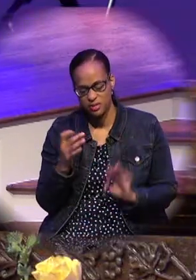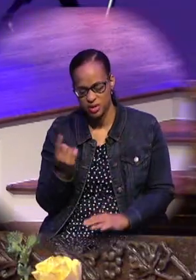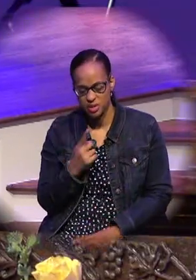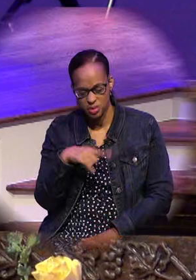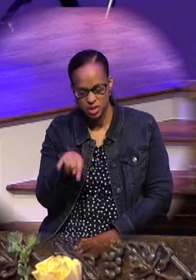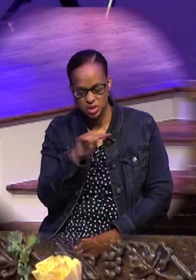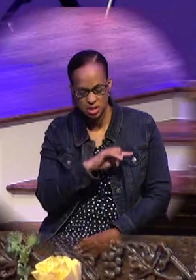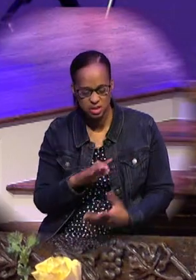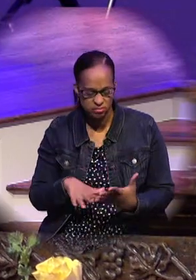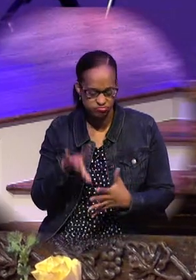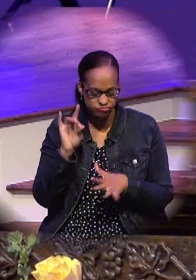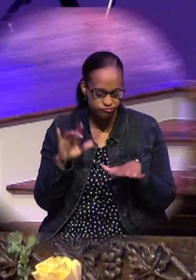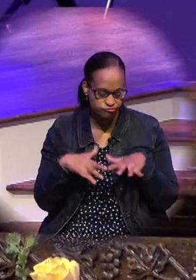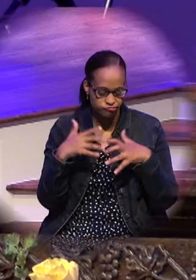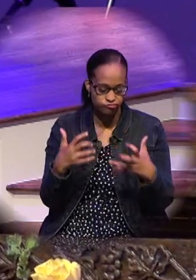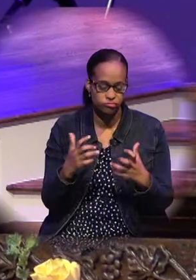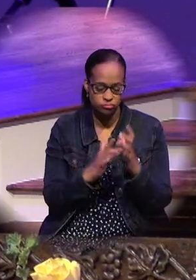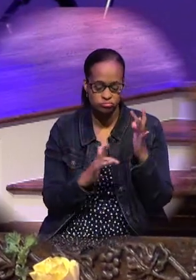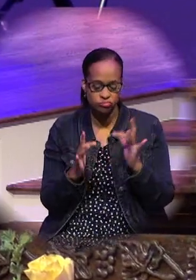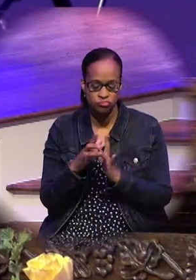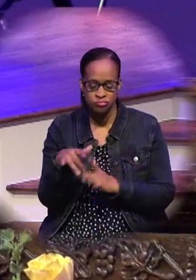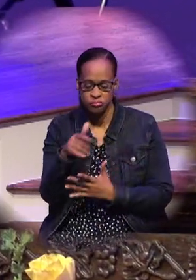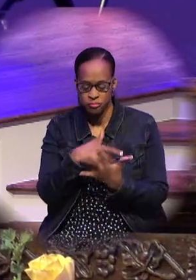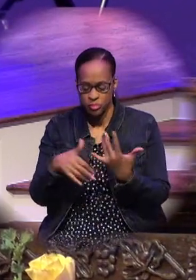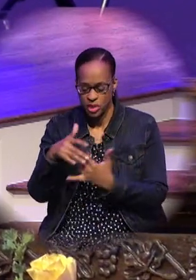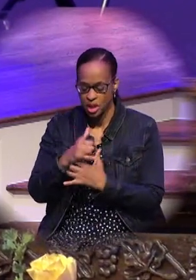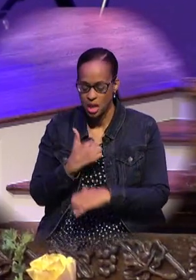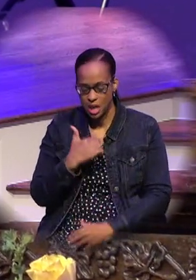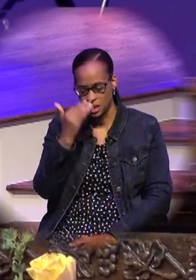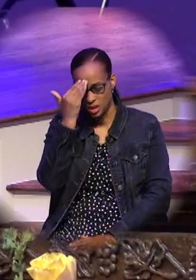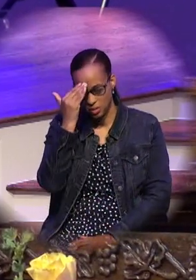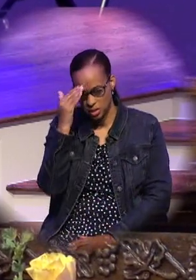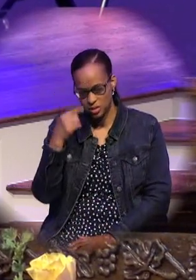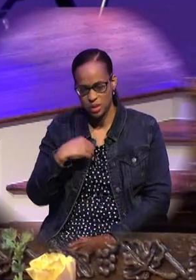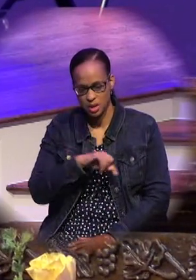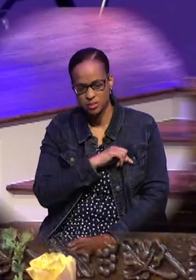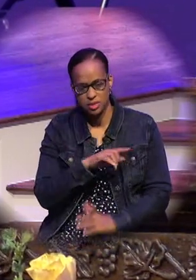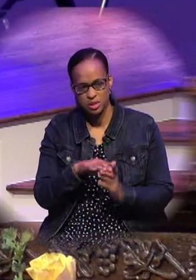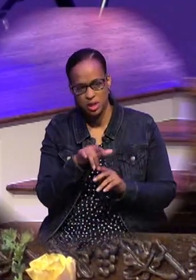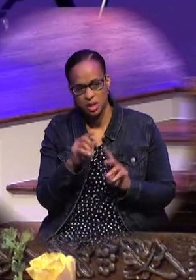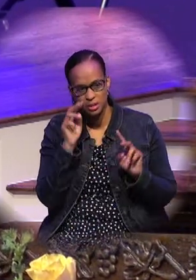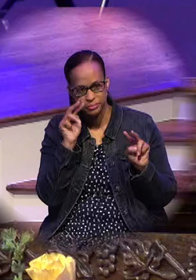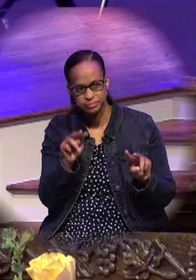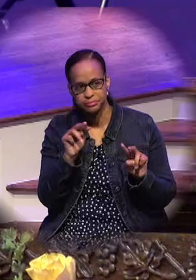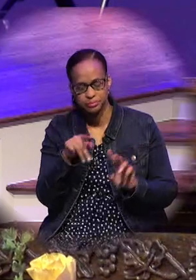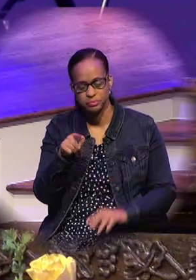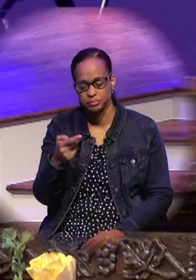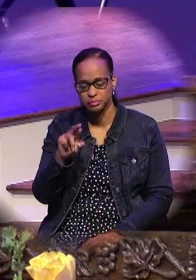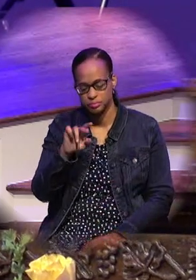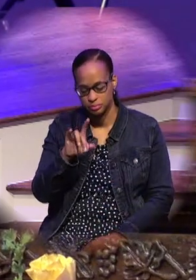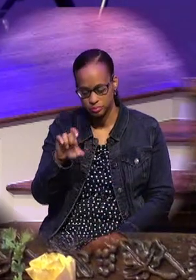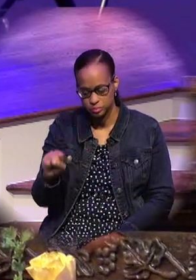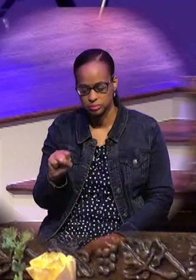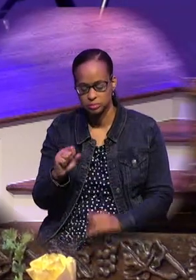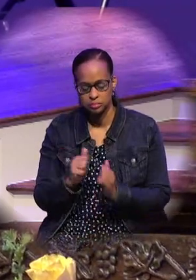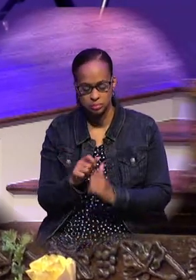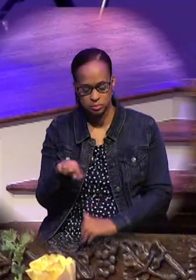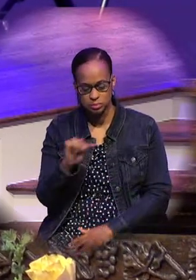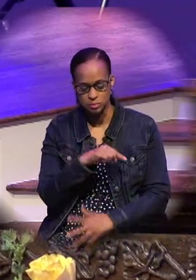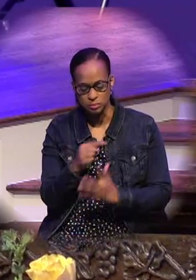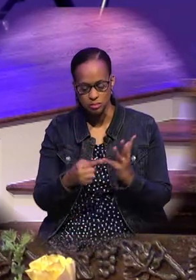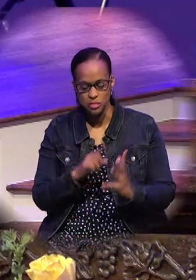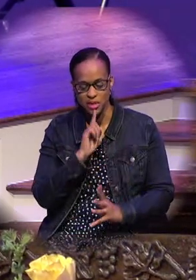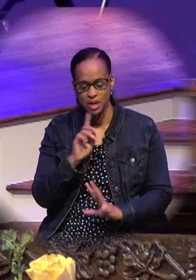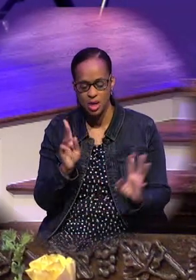found a crowd in Jesus' day to hang out with. I know that we've stereotyped the Pharisees as stick in the muds, but these were